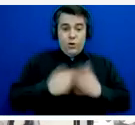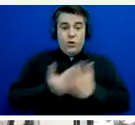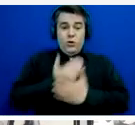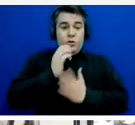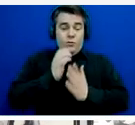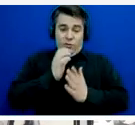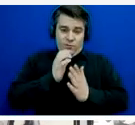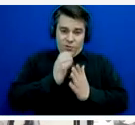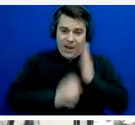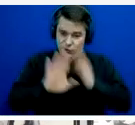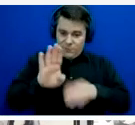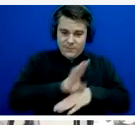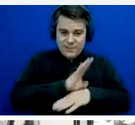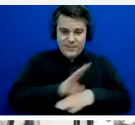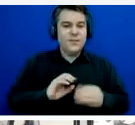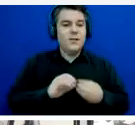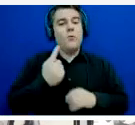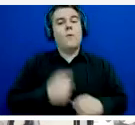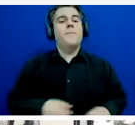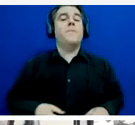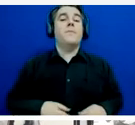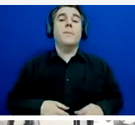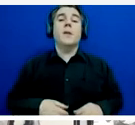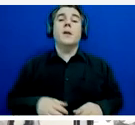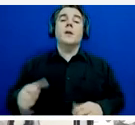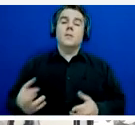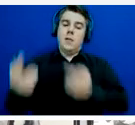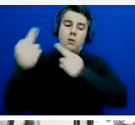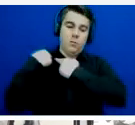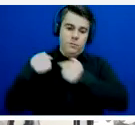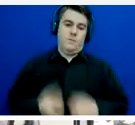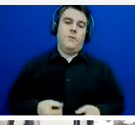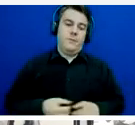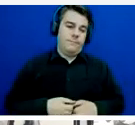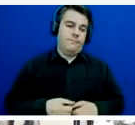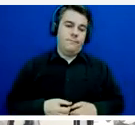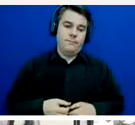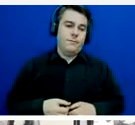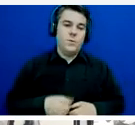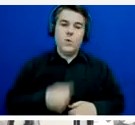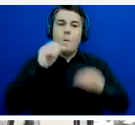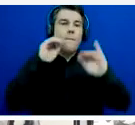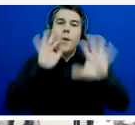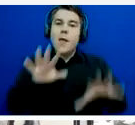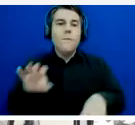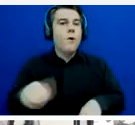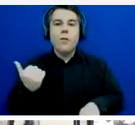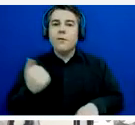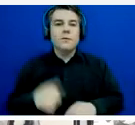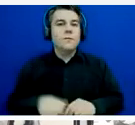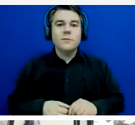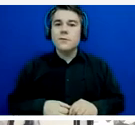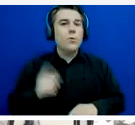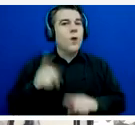business, number one, take responsibility. So you can't be blaming anybody else. You can't blame